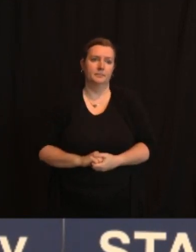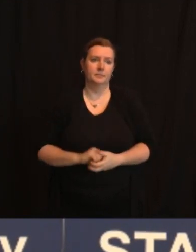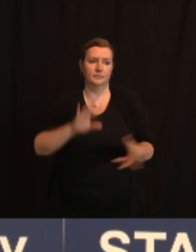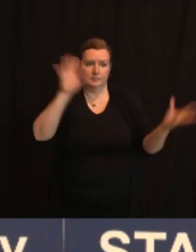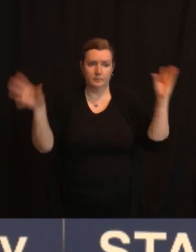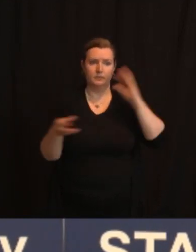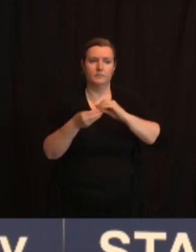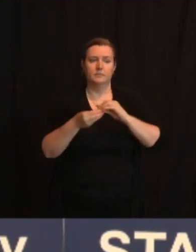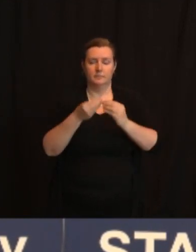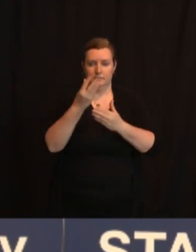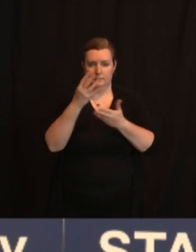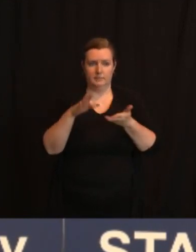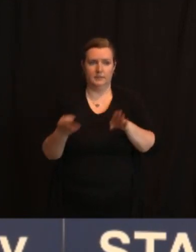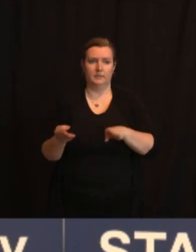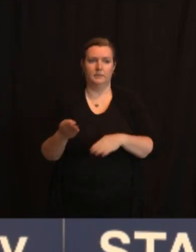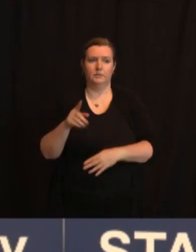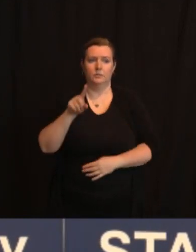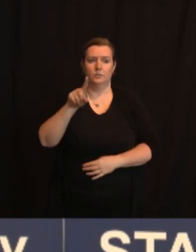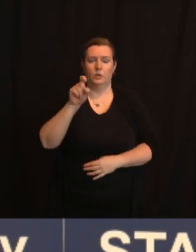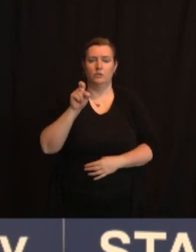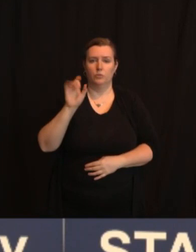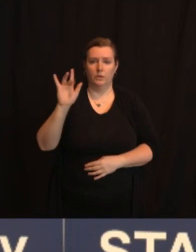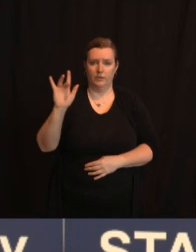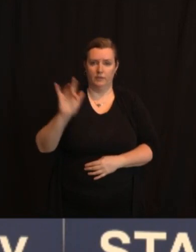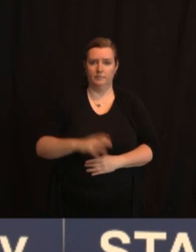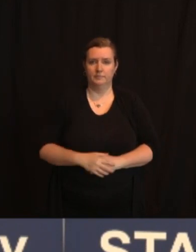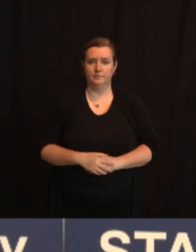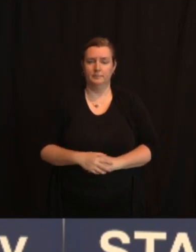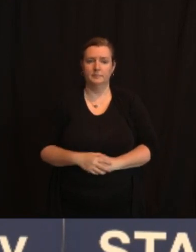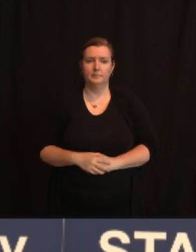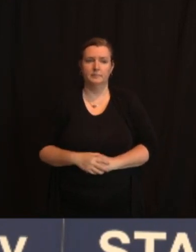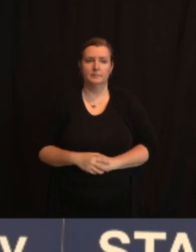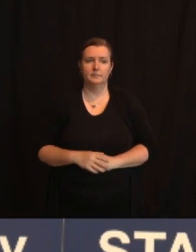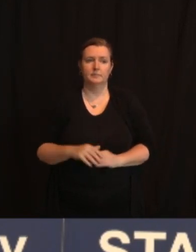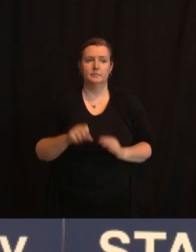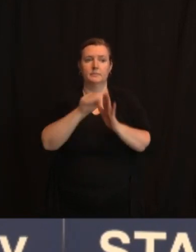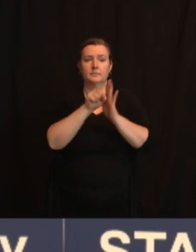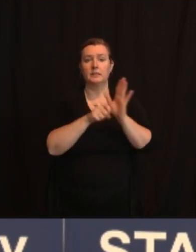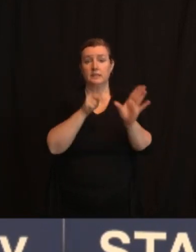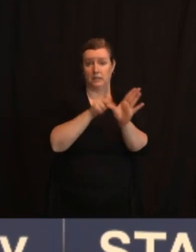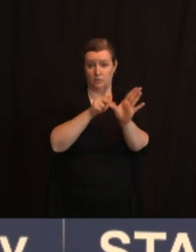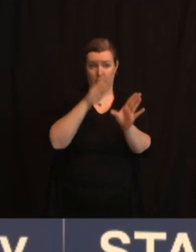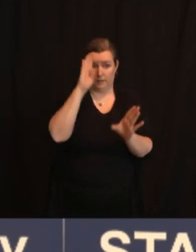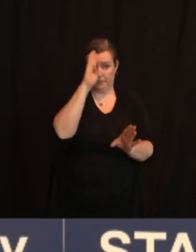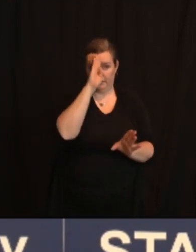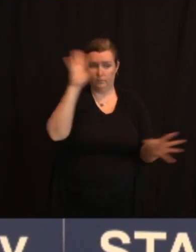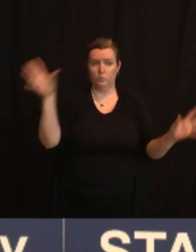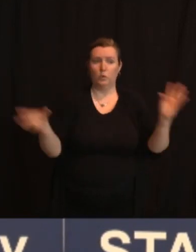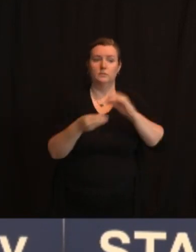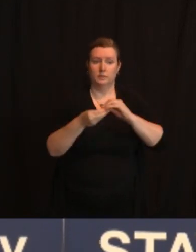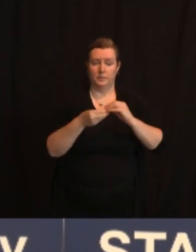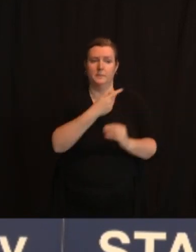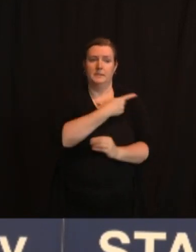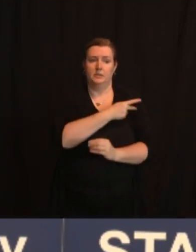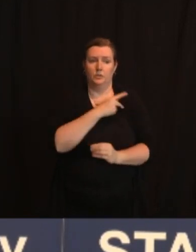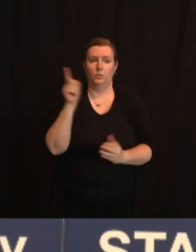125 deaths. At our state psychiatric hospitals, with a census of